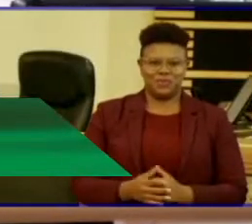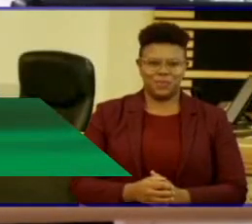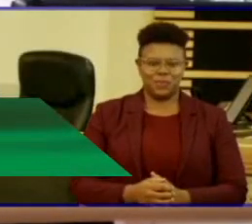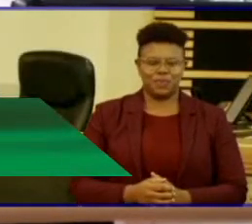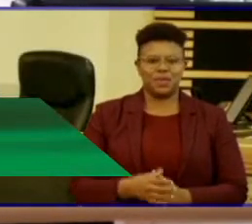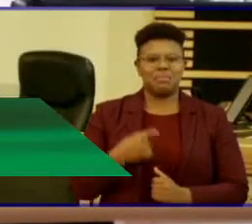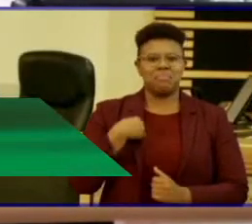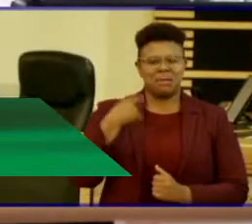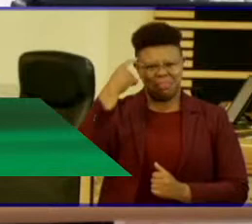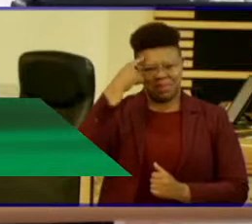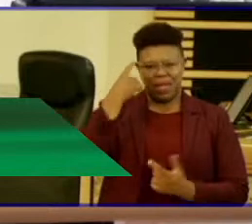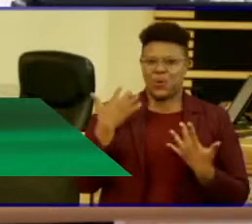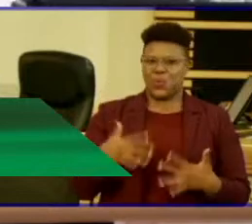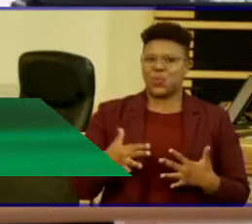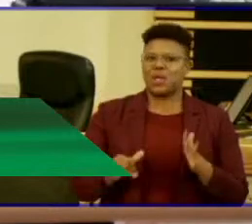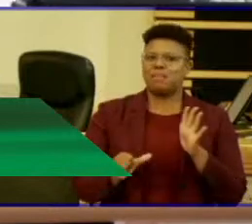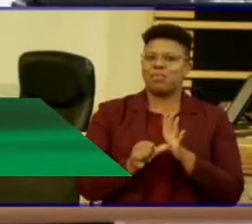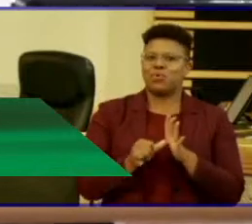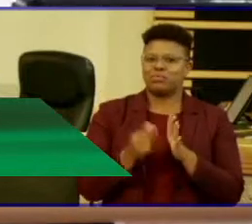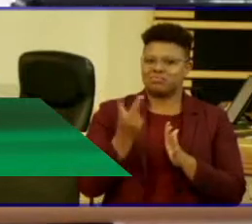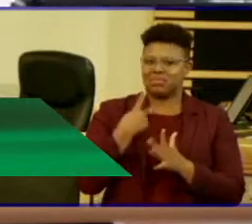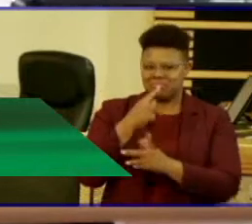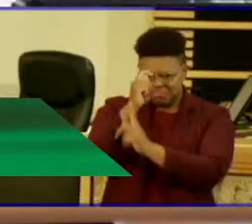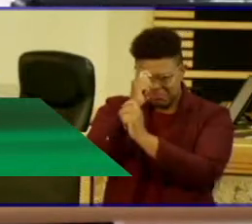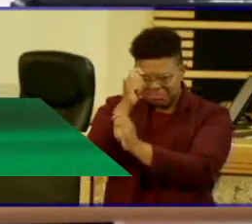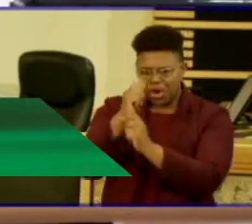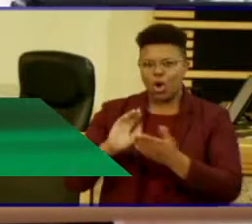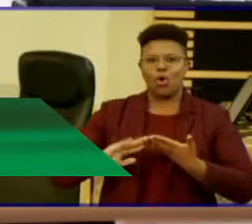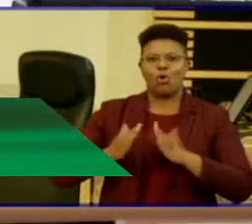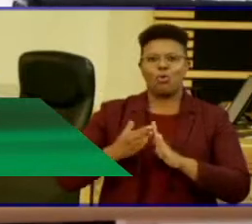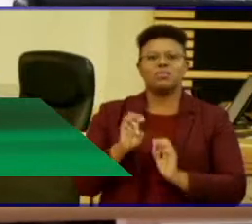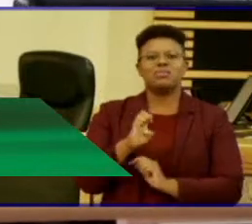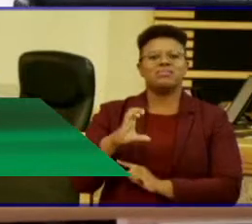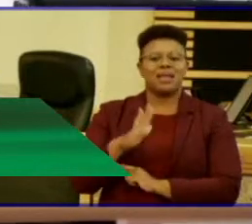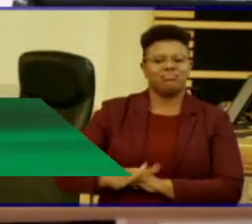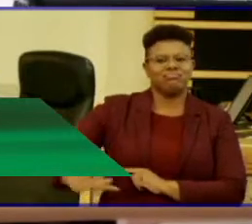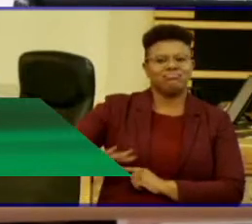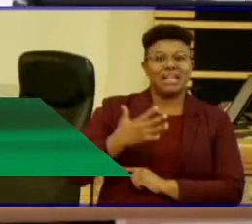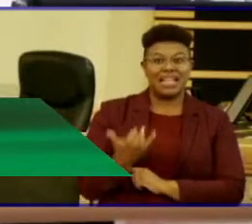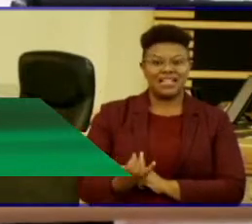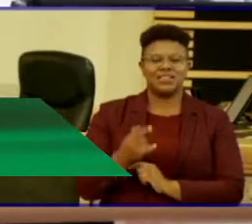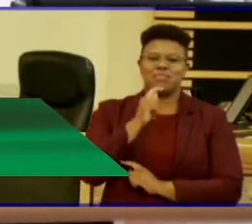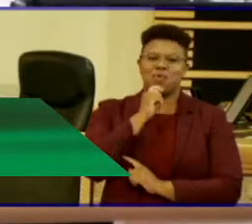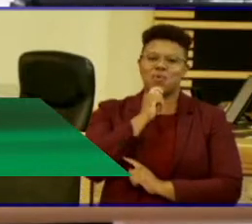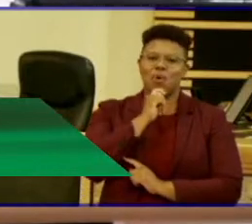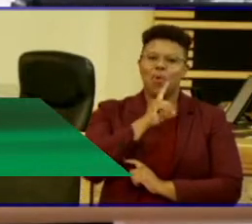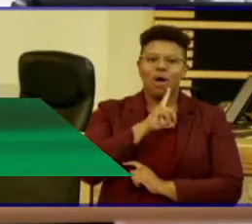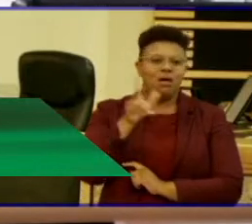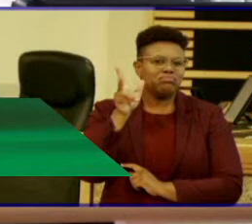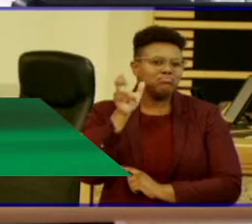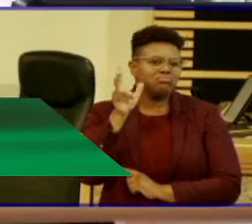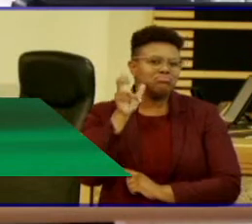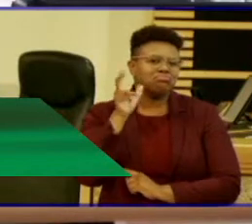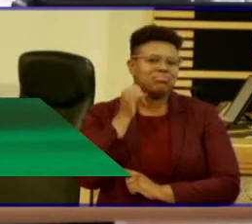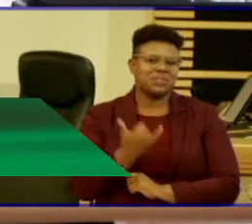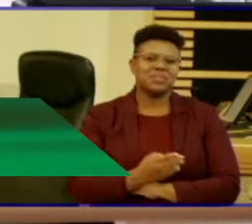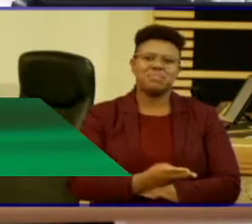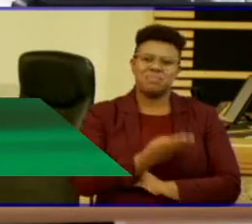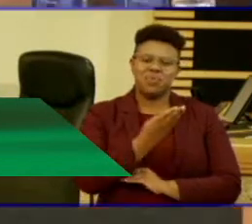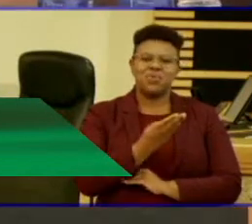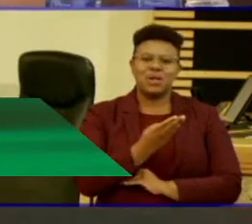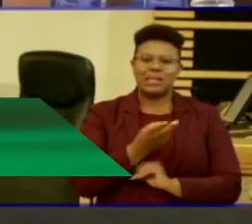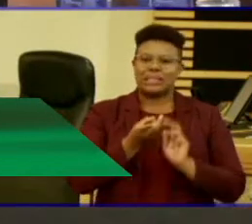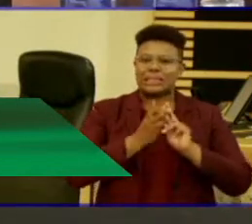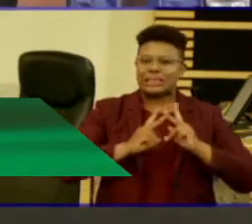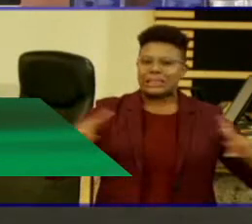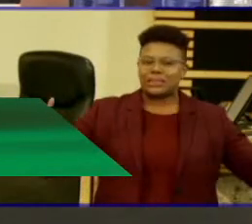I think it is important that we also acknowledge the community of the Eastern Cape here this morning who is listening on the